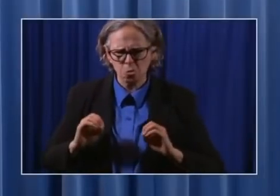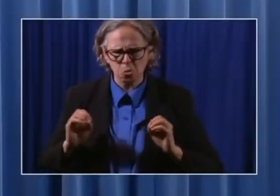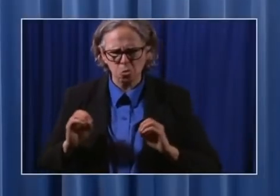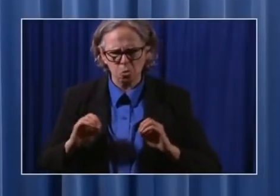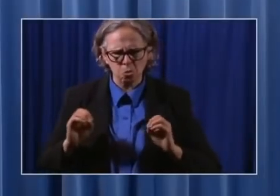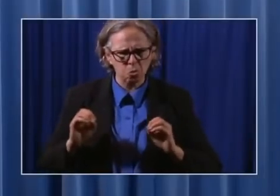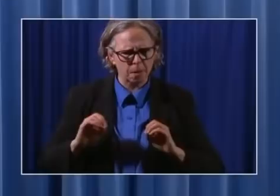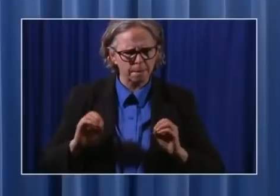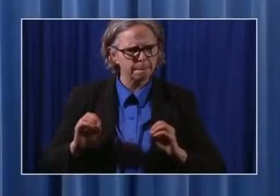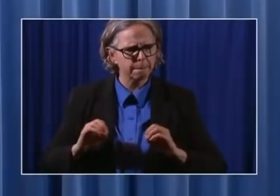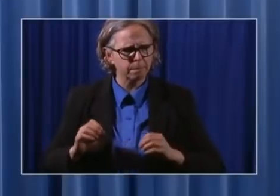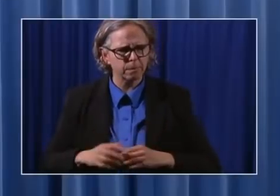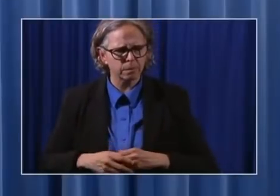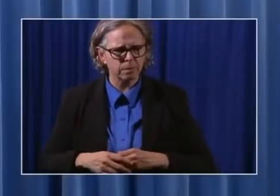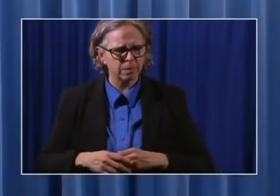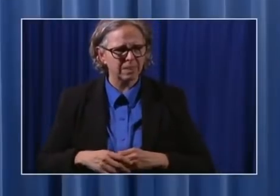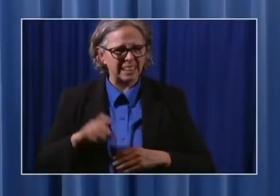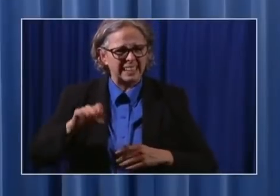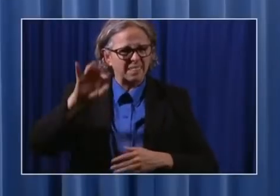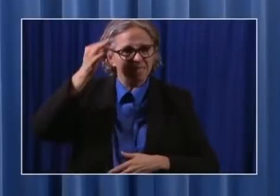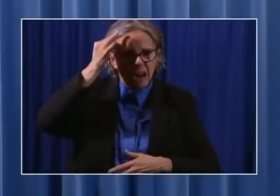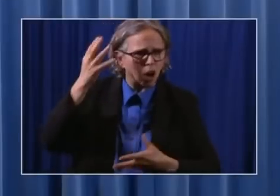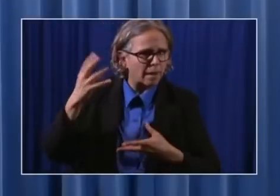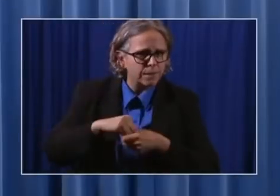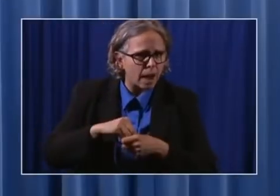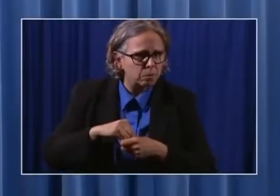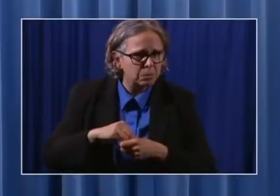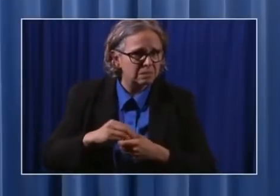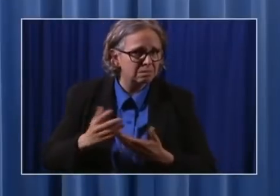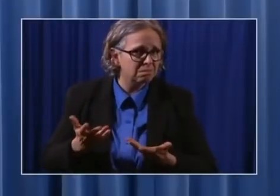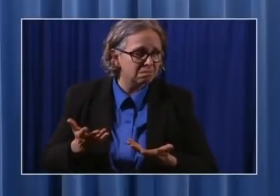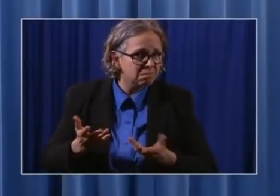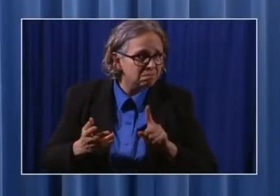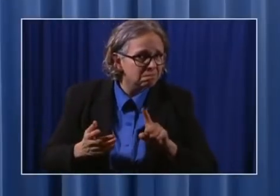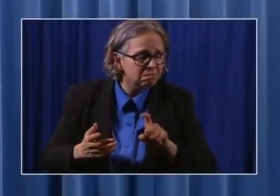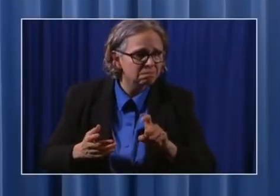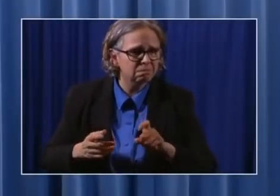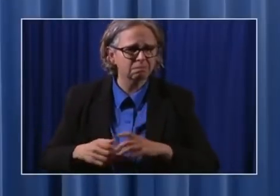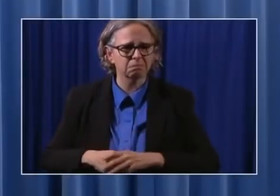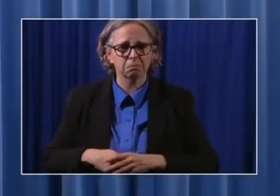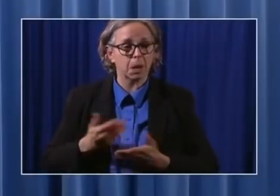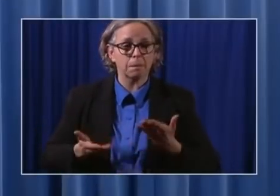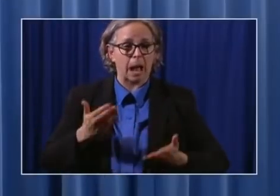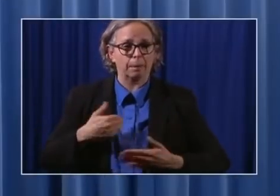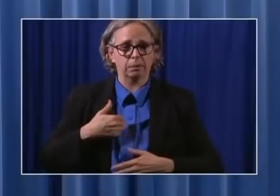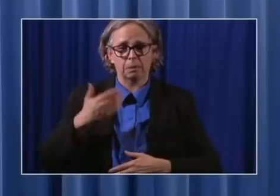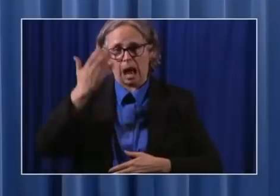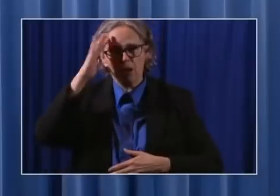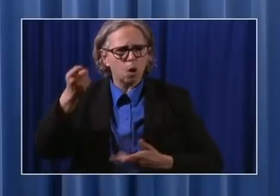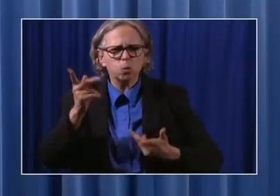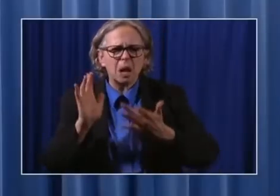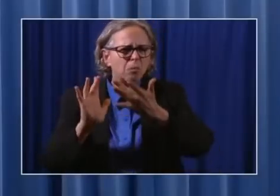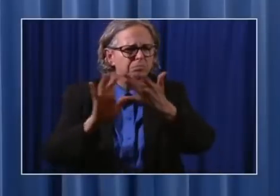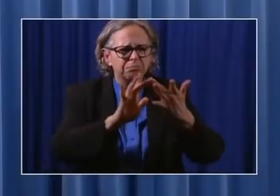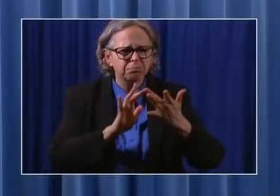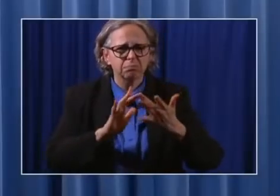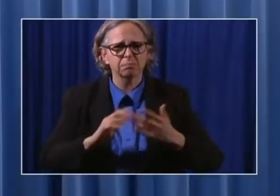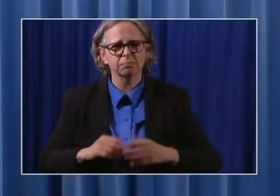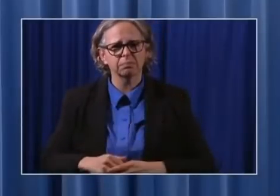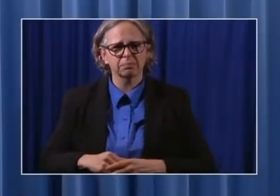needed federal help in anything, and, you know, we always will reach out. You know, we need